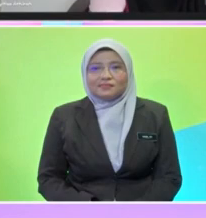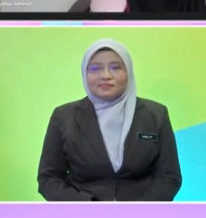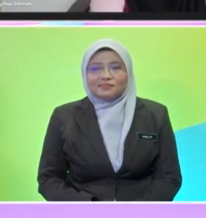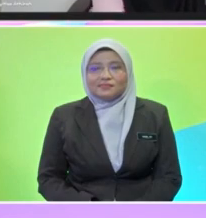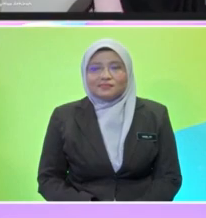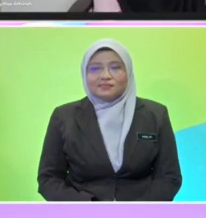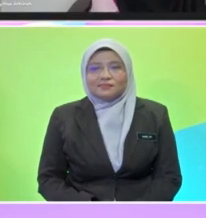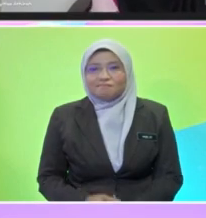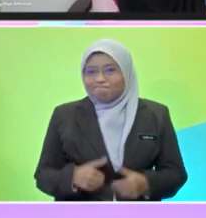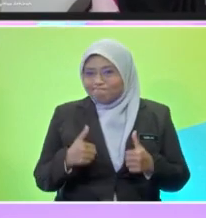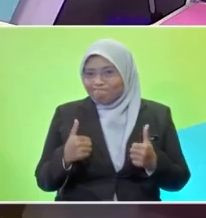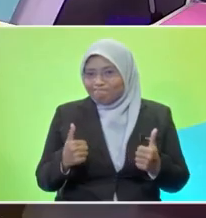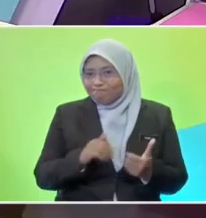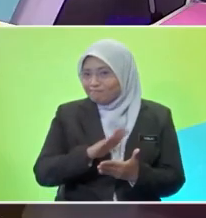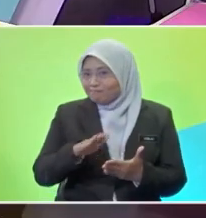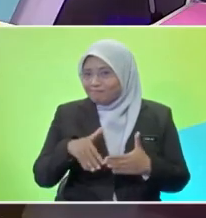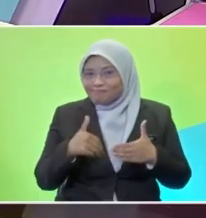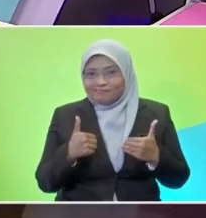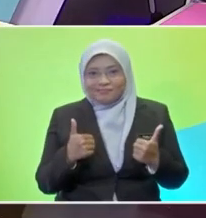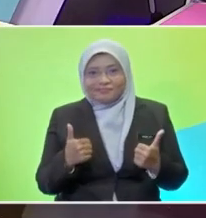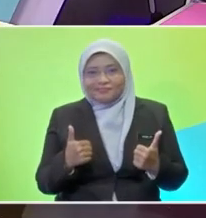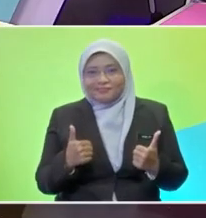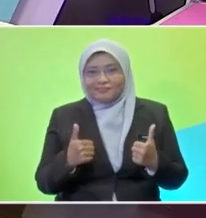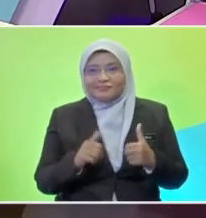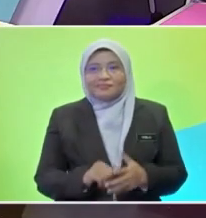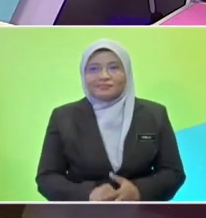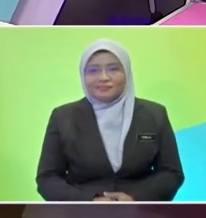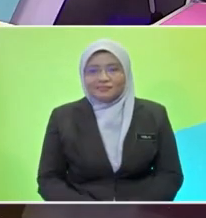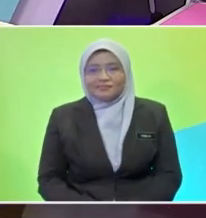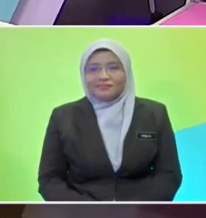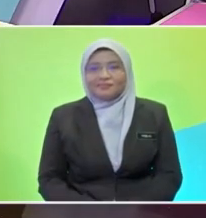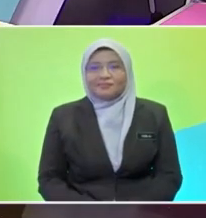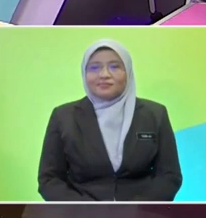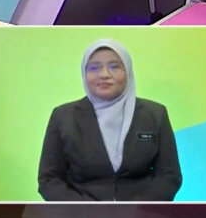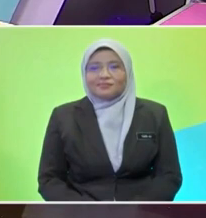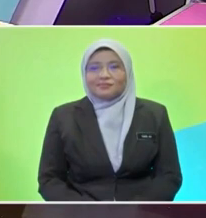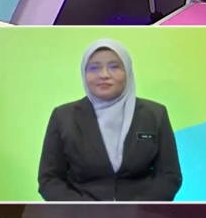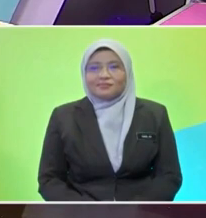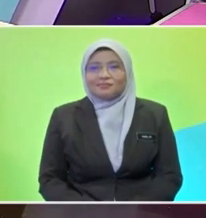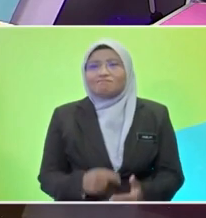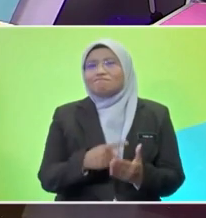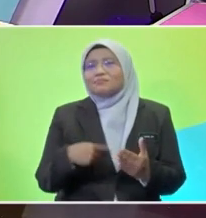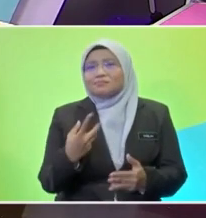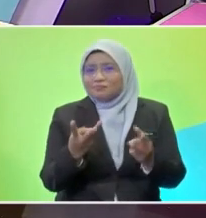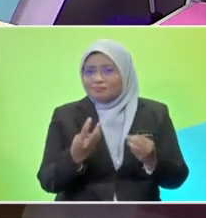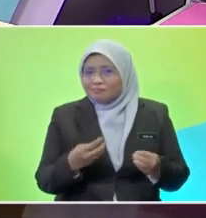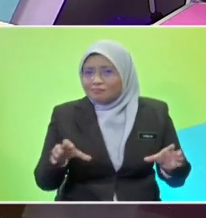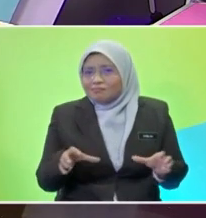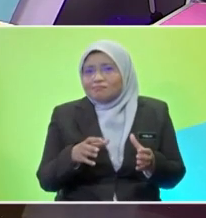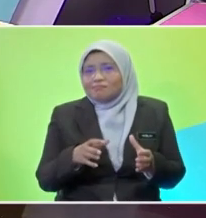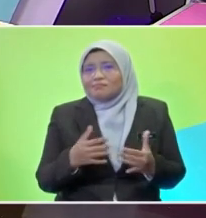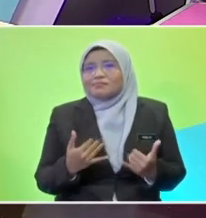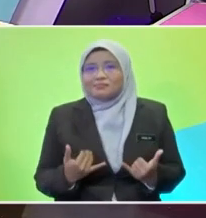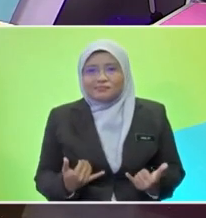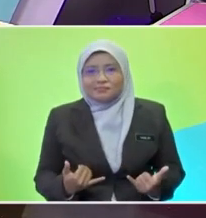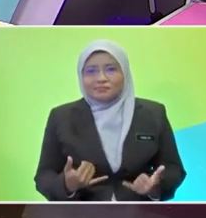Oh, all right. Okay. I think they're all training their singing voice there. And Haiqal, what are we going to do today? Why am I singing